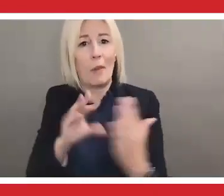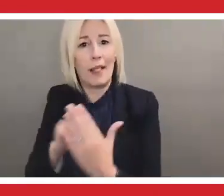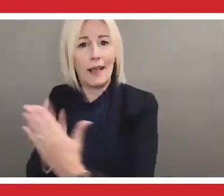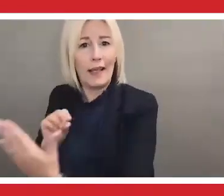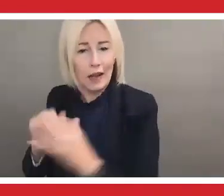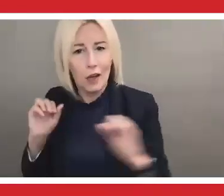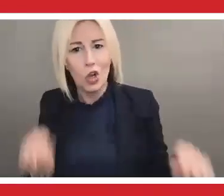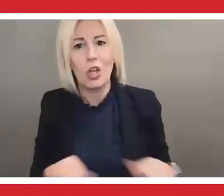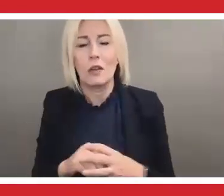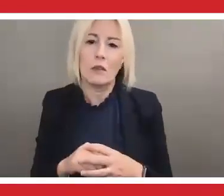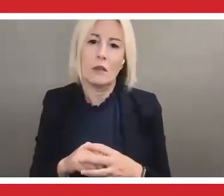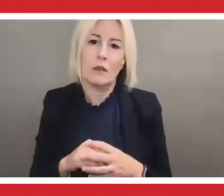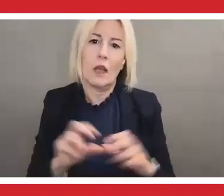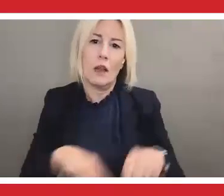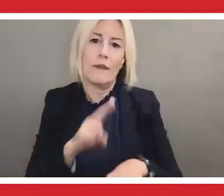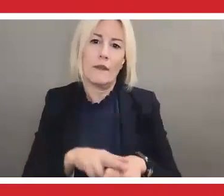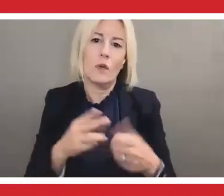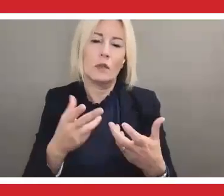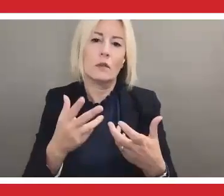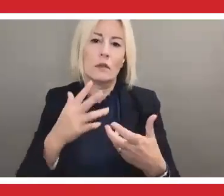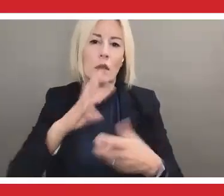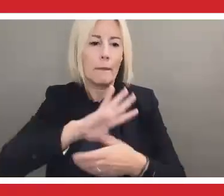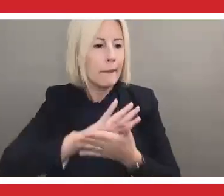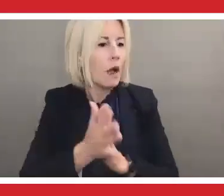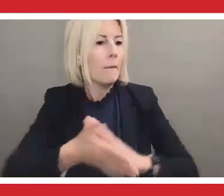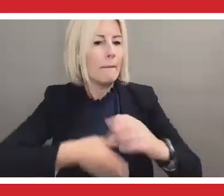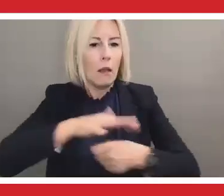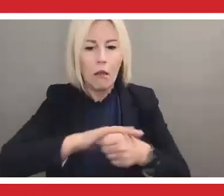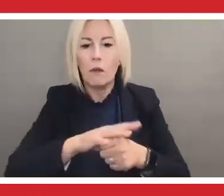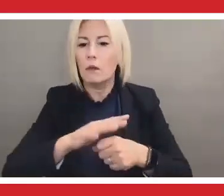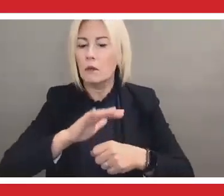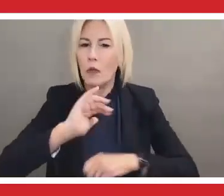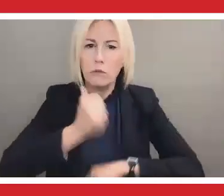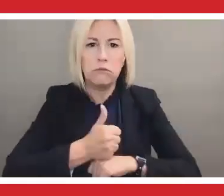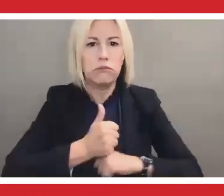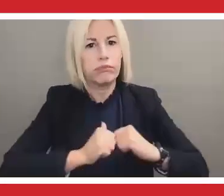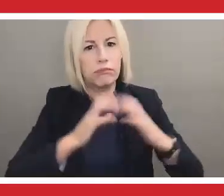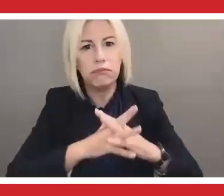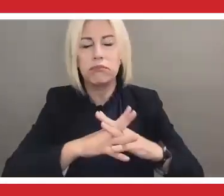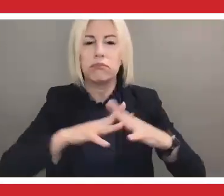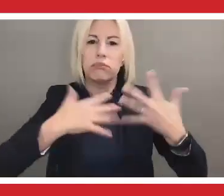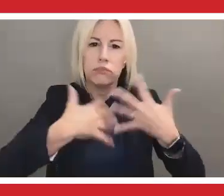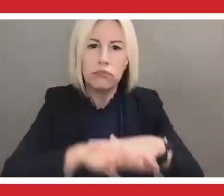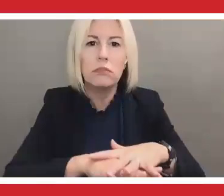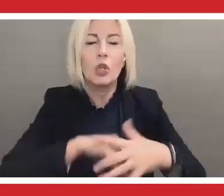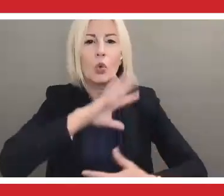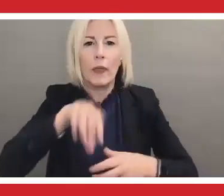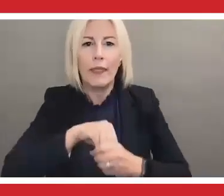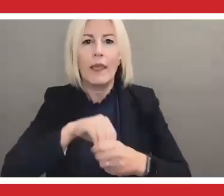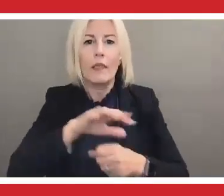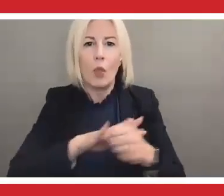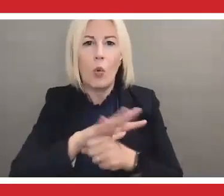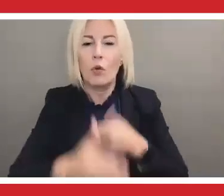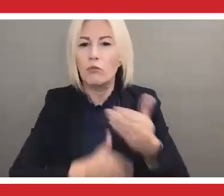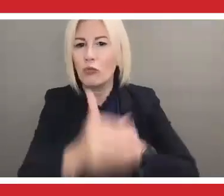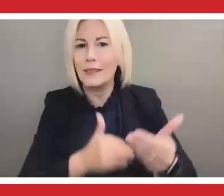And of course localized and put to work in a local context and integrated with the local processes and all that.